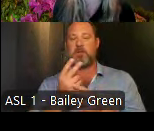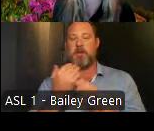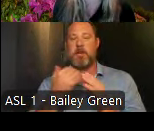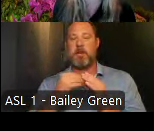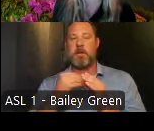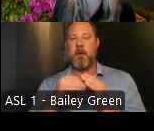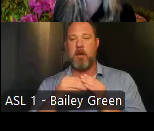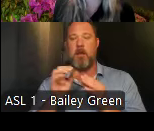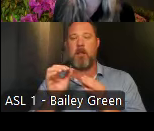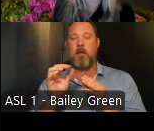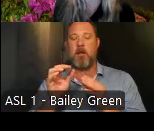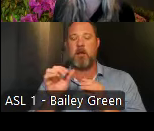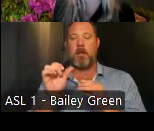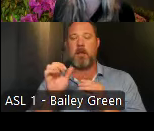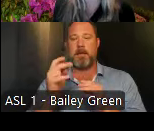email,